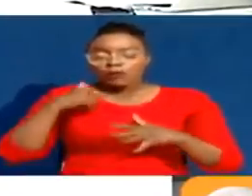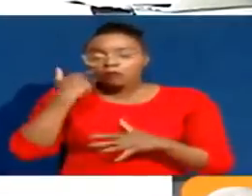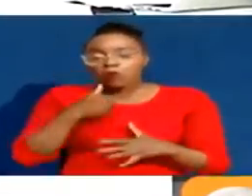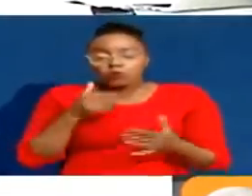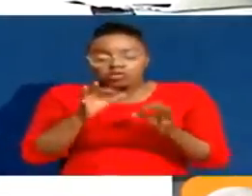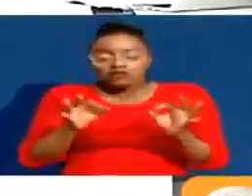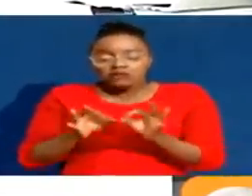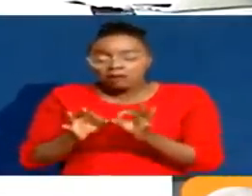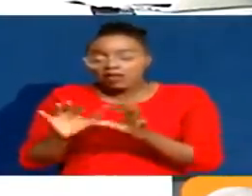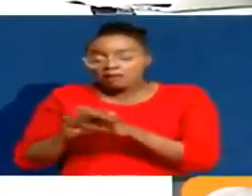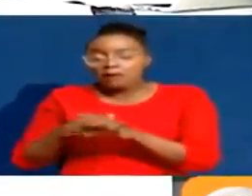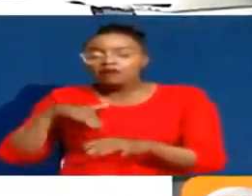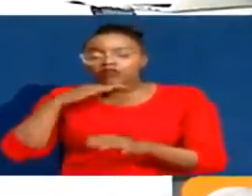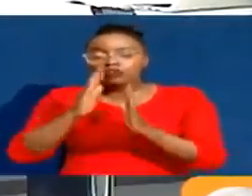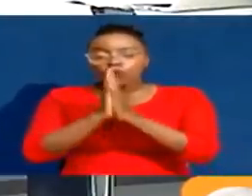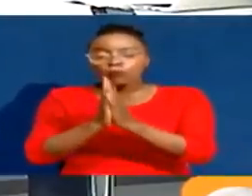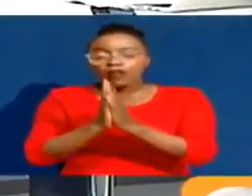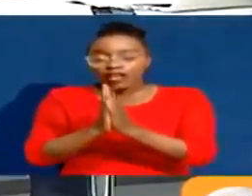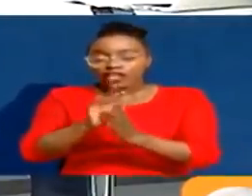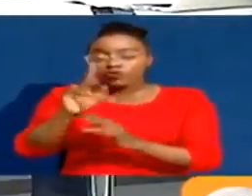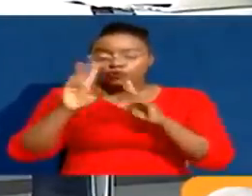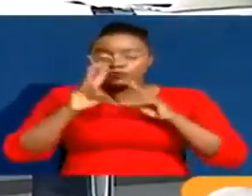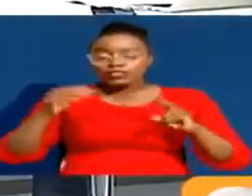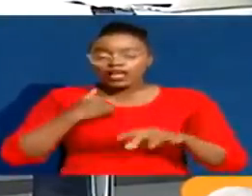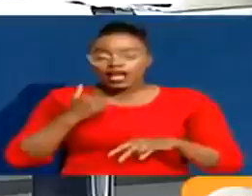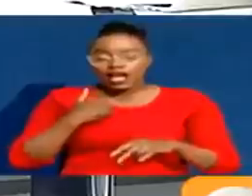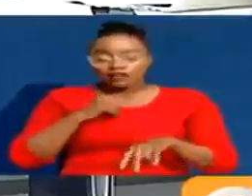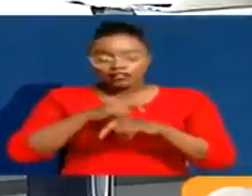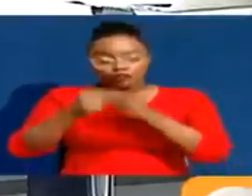loved ones out there. We pray that you have peace as time goes by. Mr.